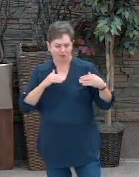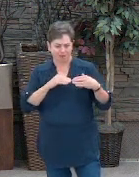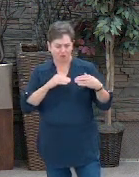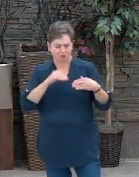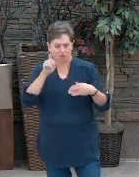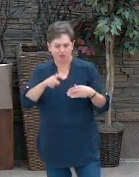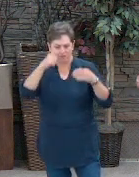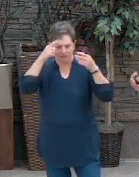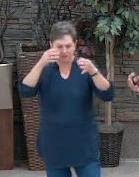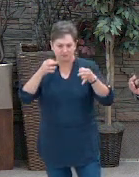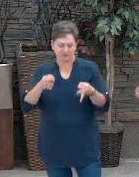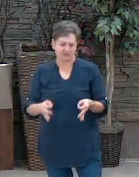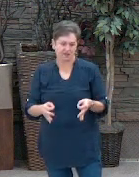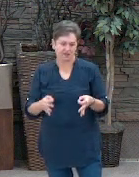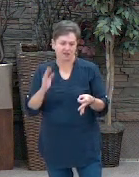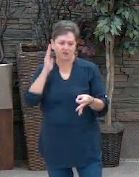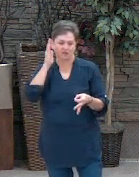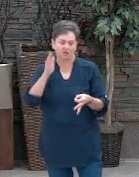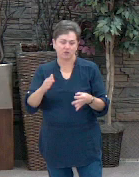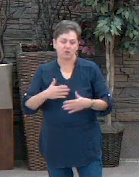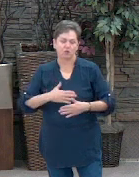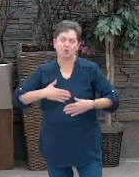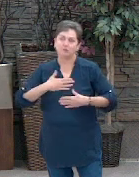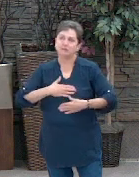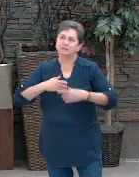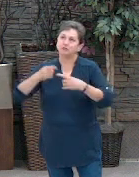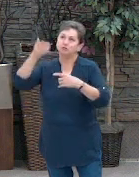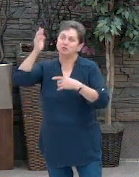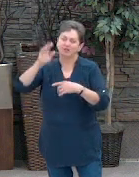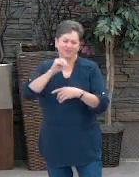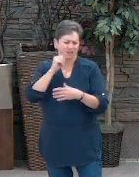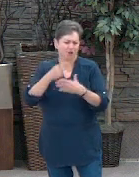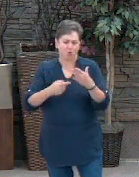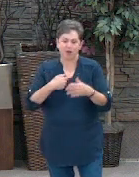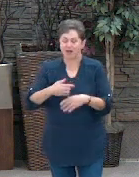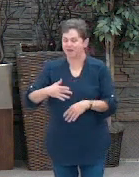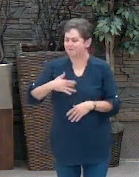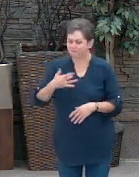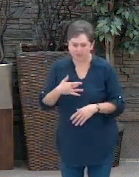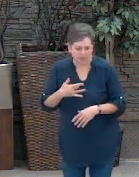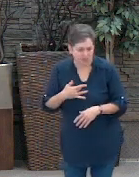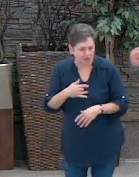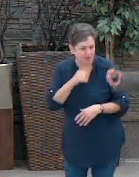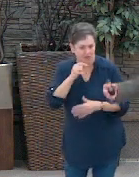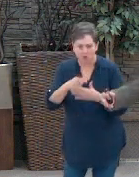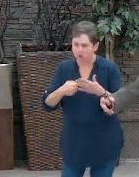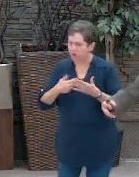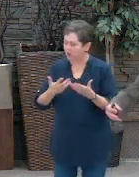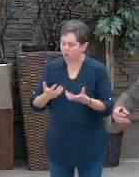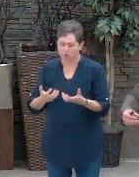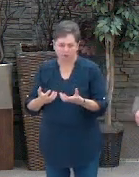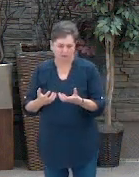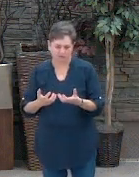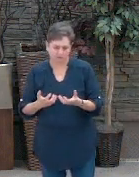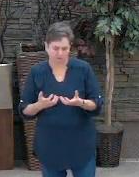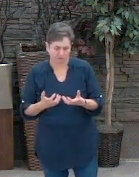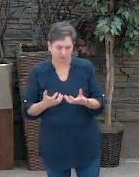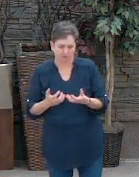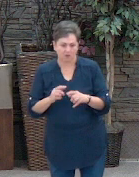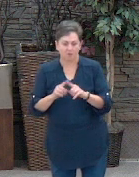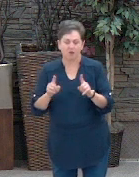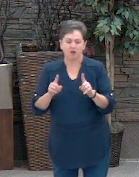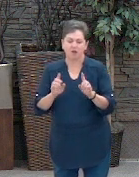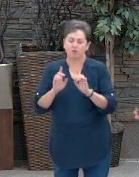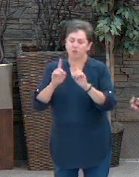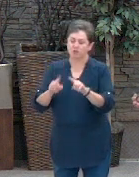have to make a decision that we're going to please God. Not what I feel, not what I want, but we